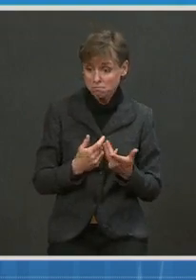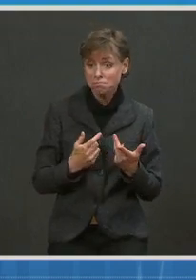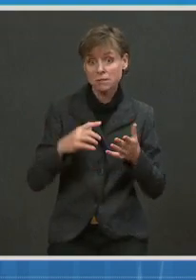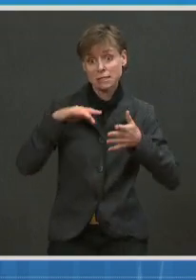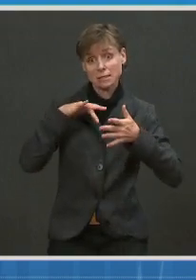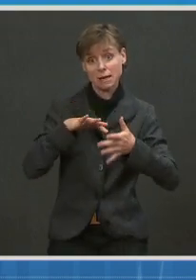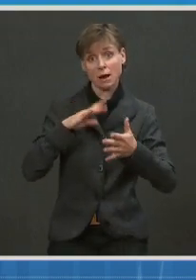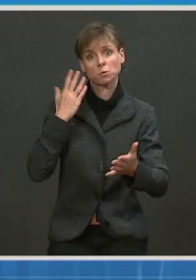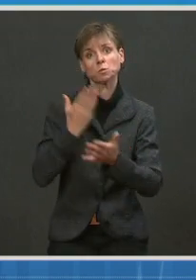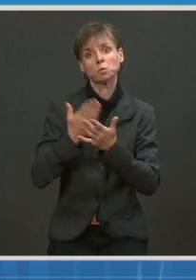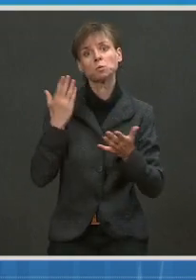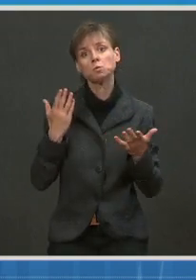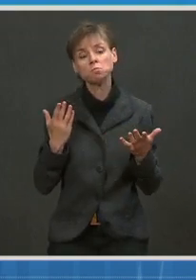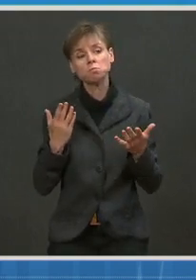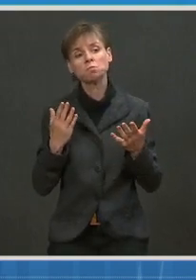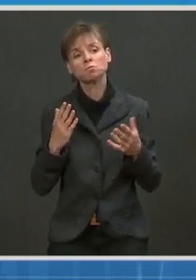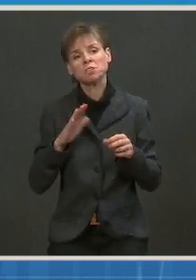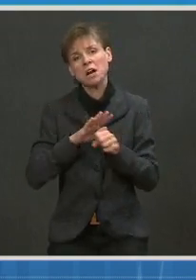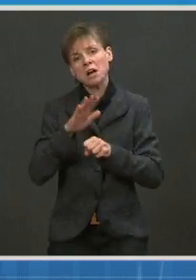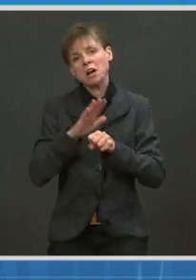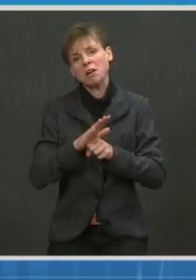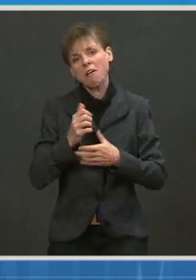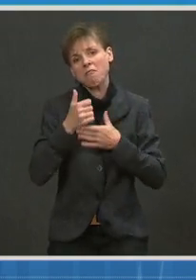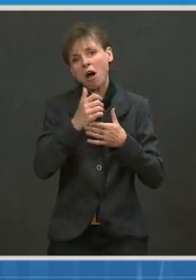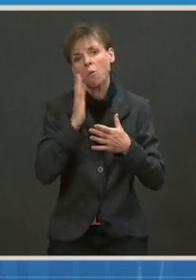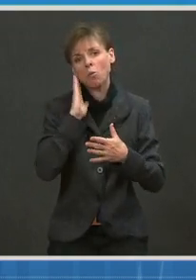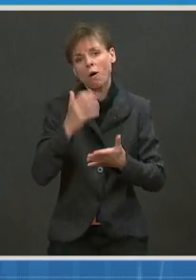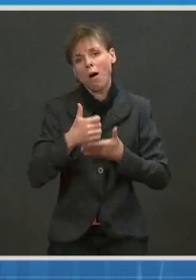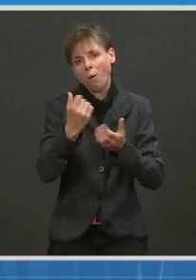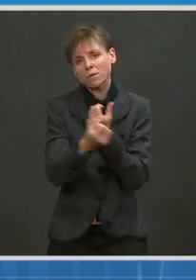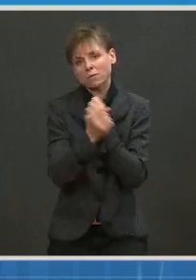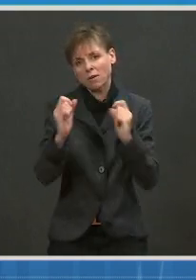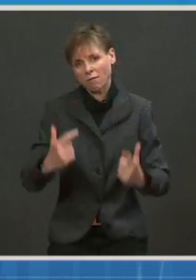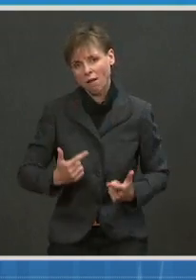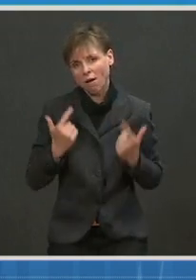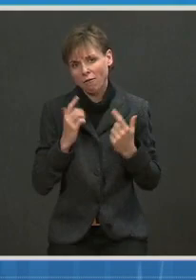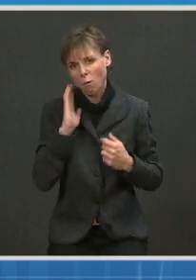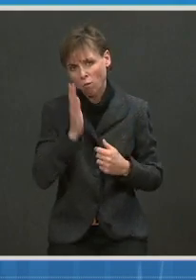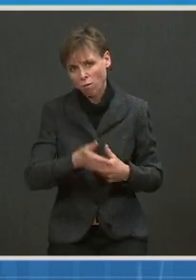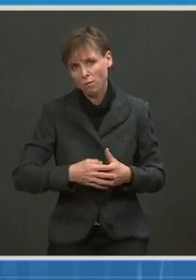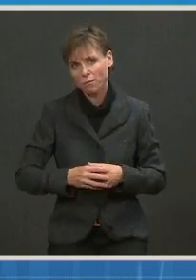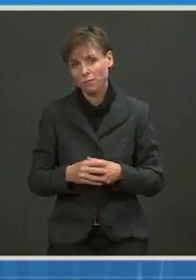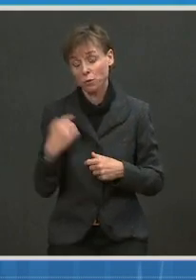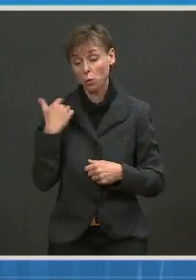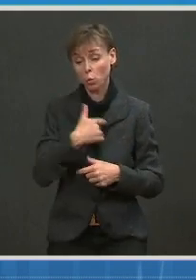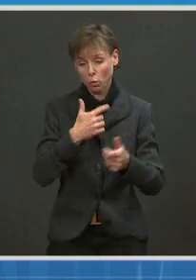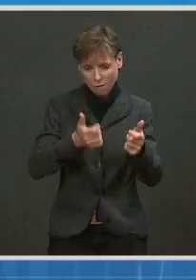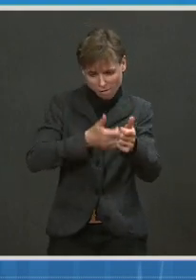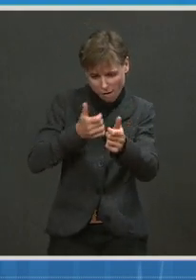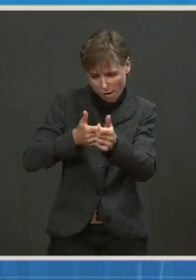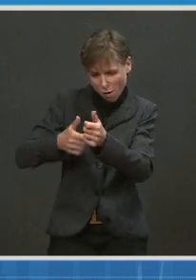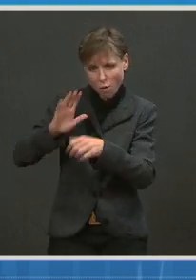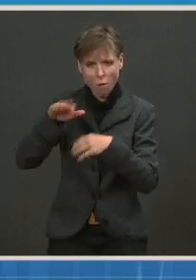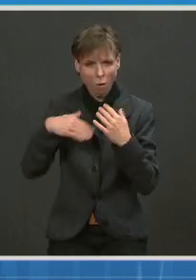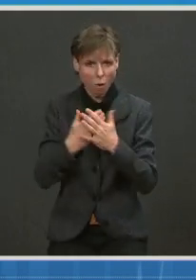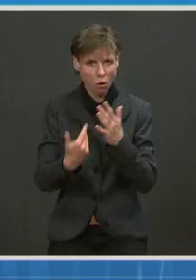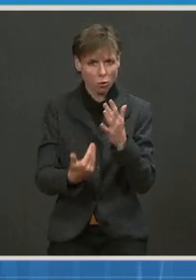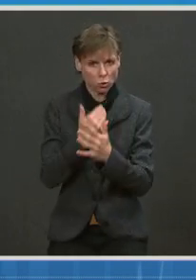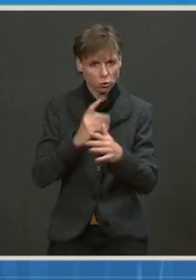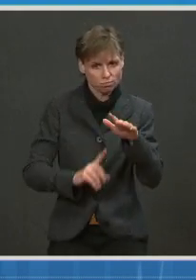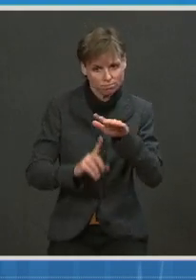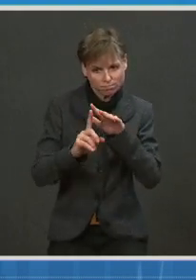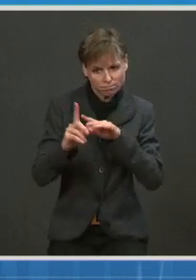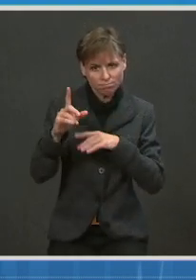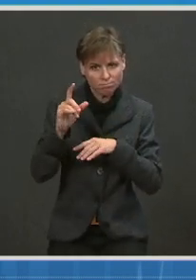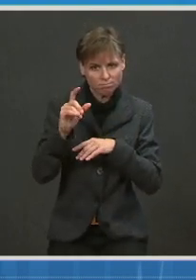recommend their broader use during this pandemic to help us save lives. And we are certainly tracking all the latest science and updating clinical recommendations